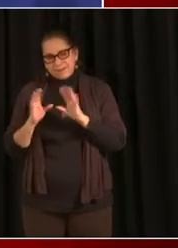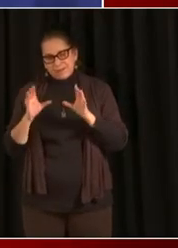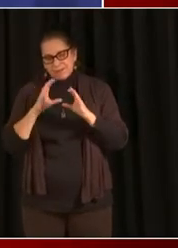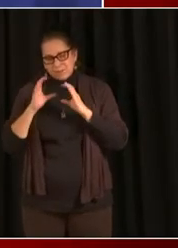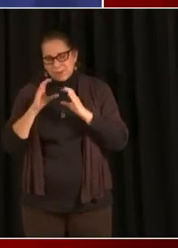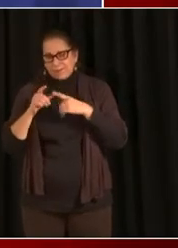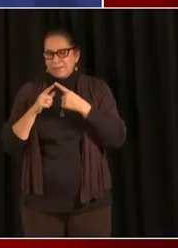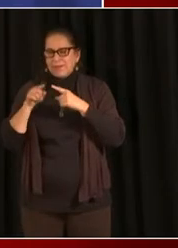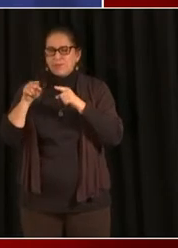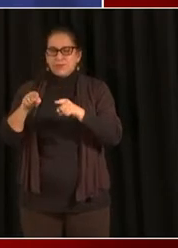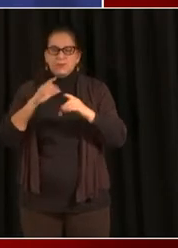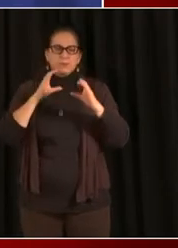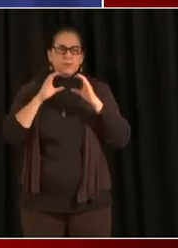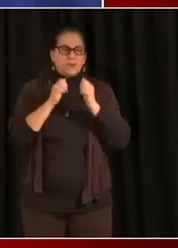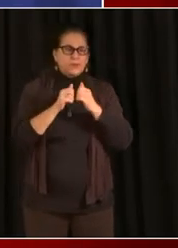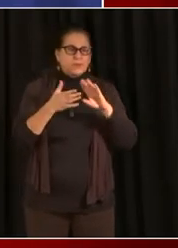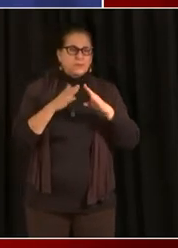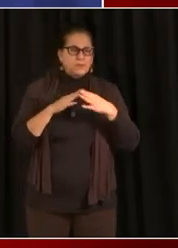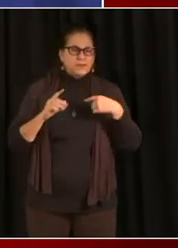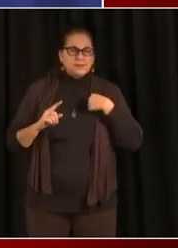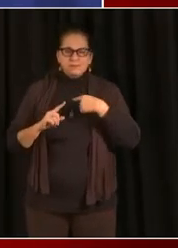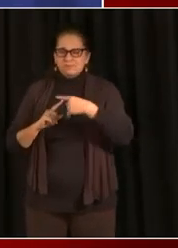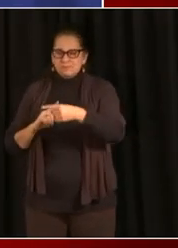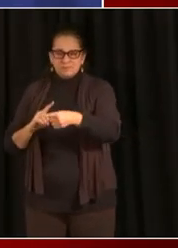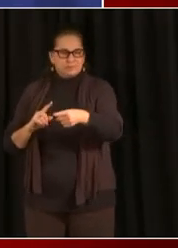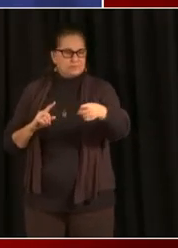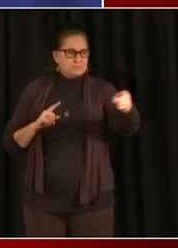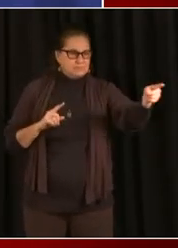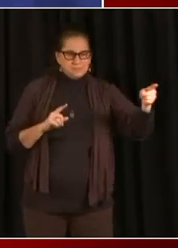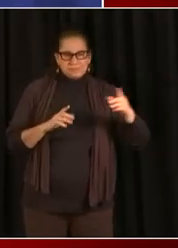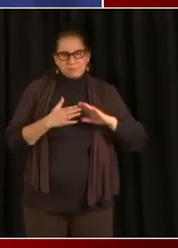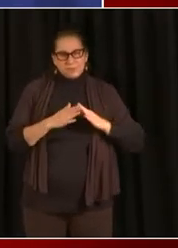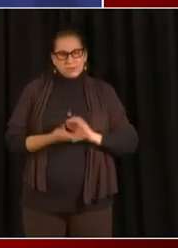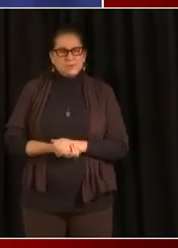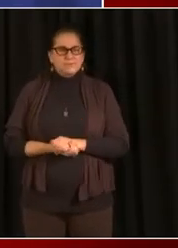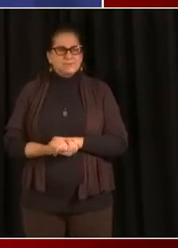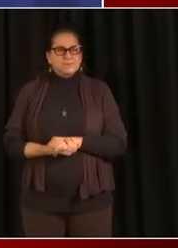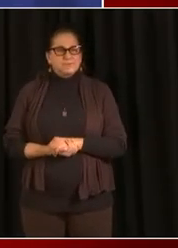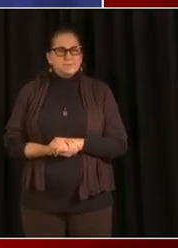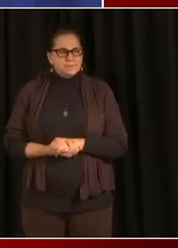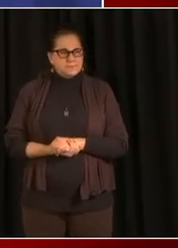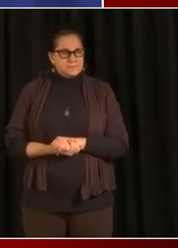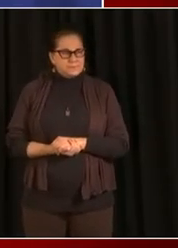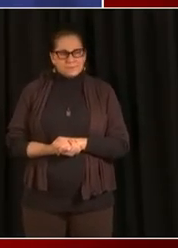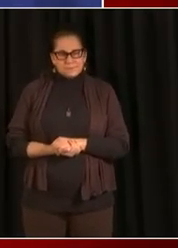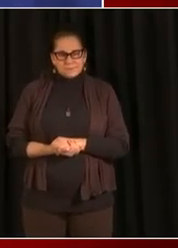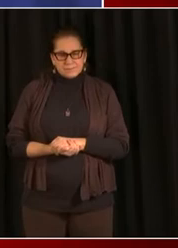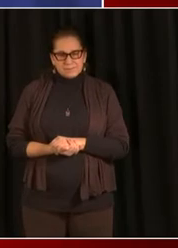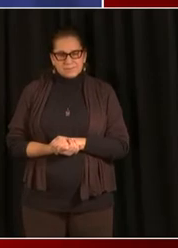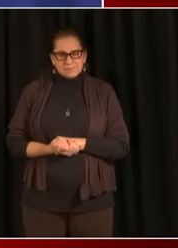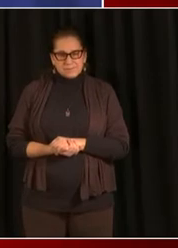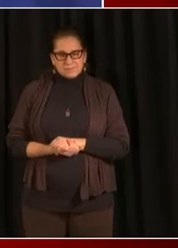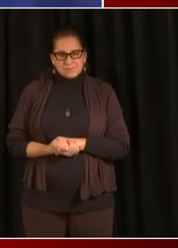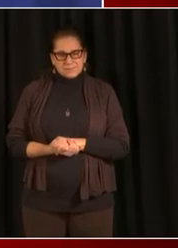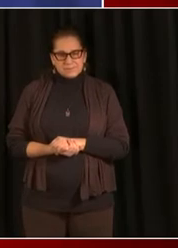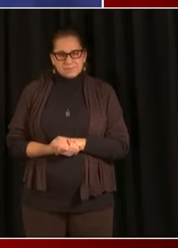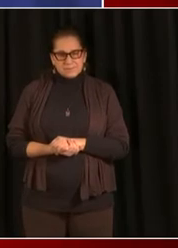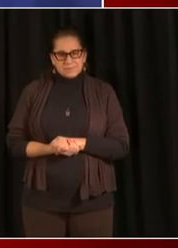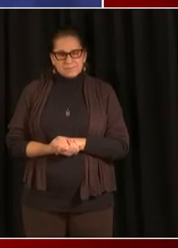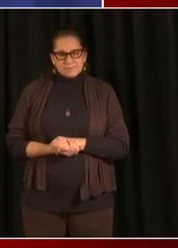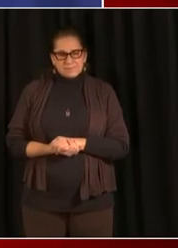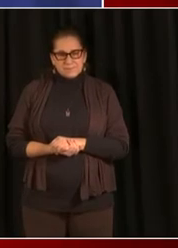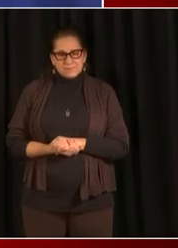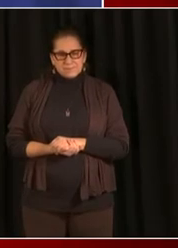that aren't necessarily selling online have a way to connect and share content and really touch their customers through